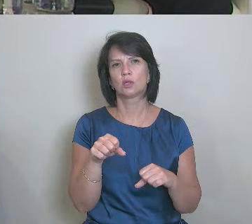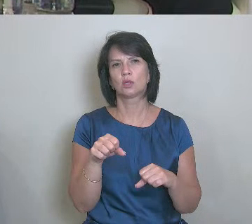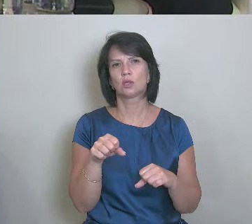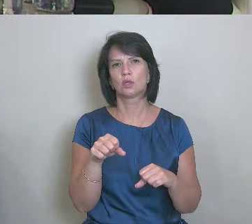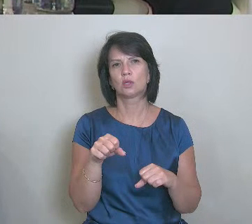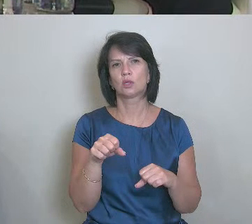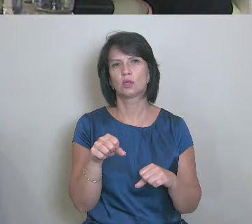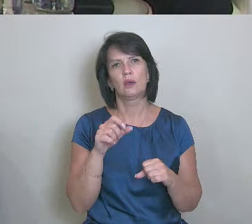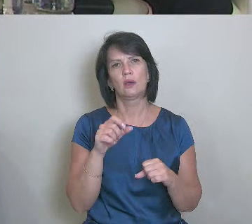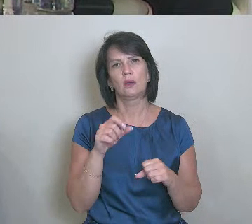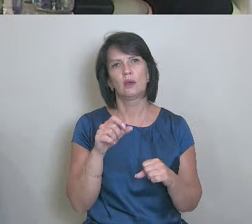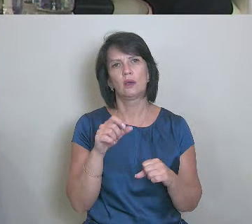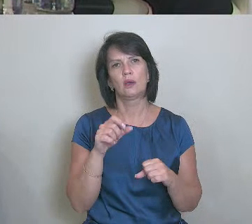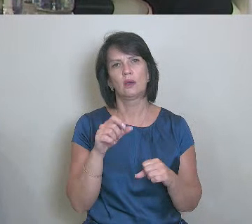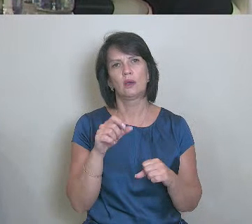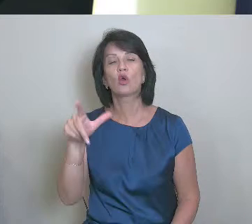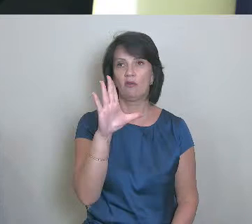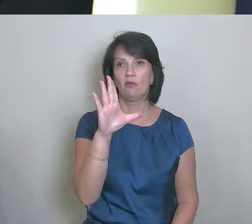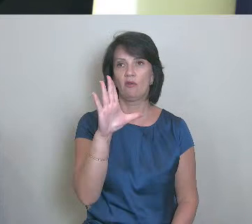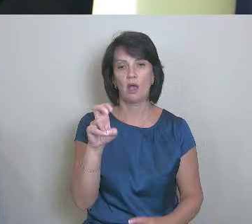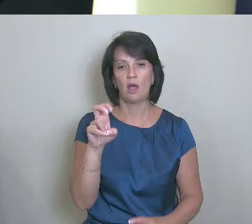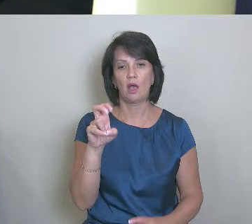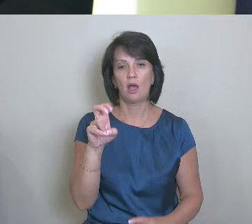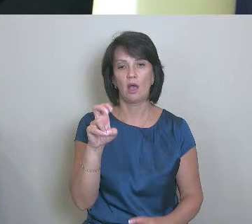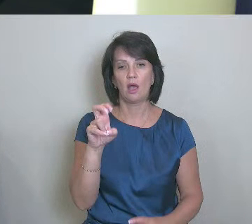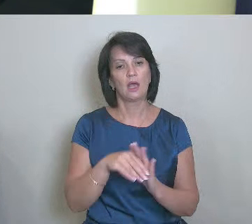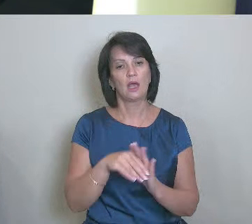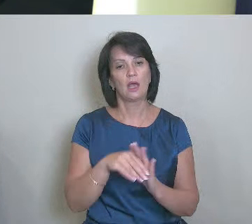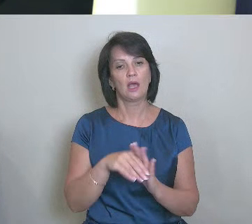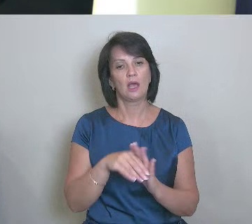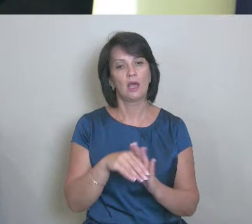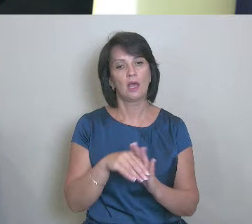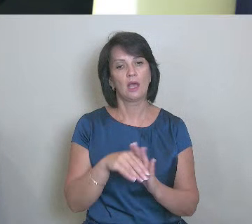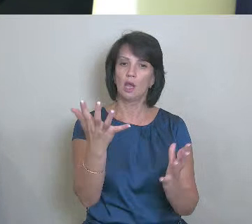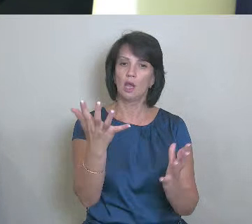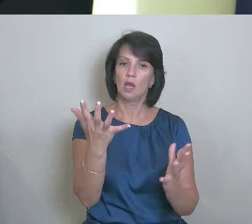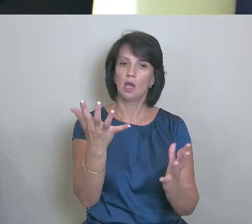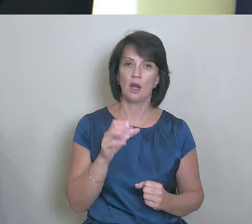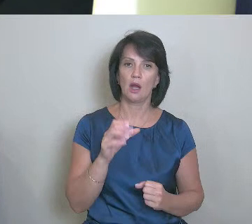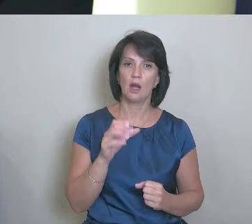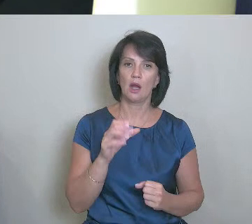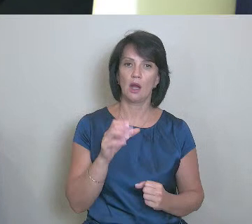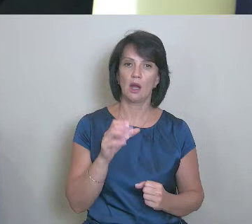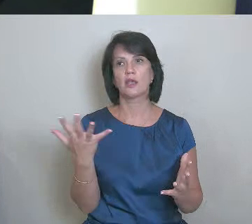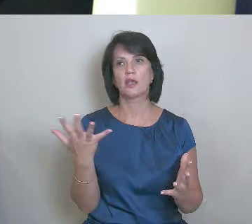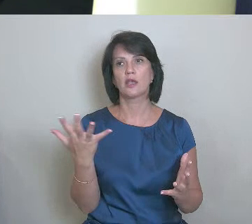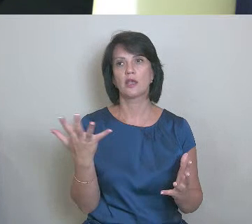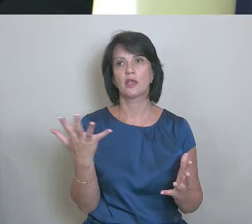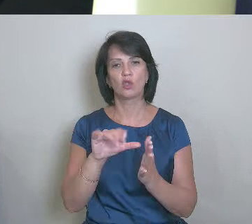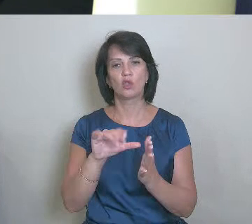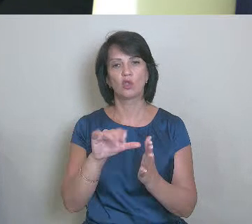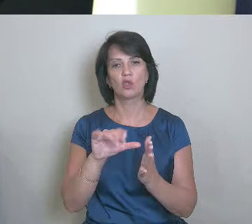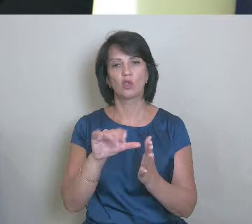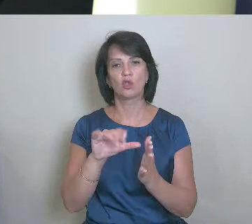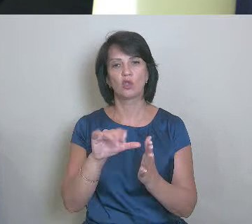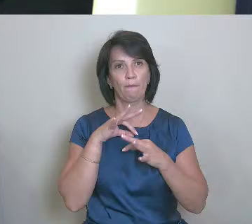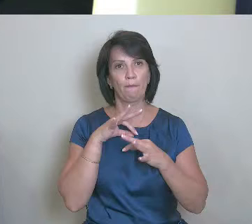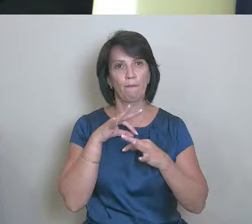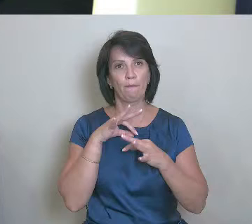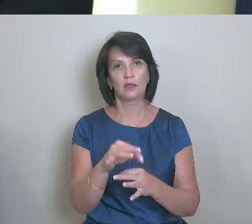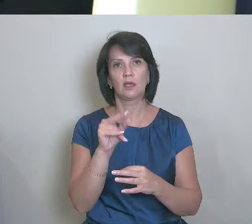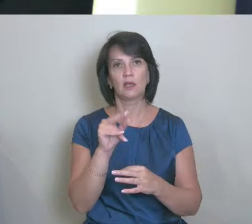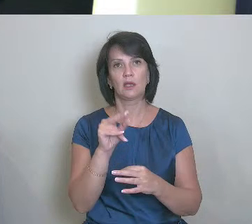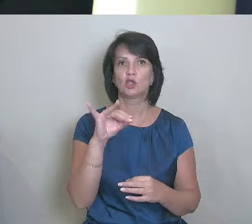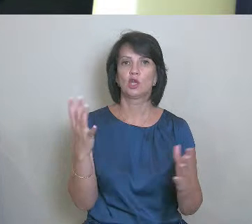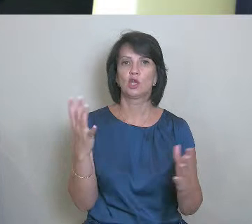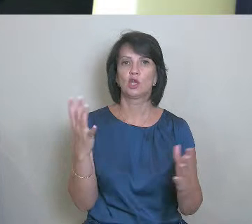who are working on the electoral during the local elections, whether it participates directly in organization